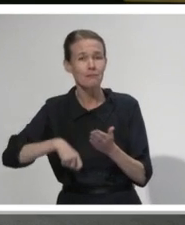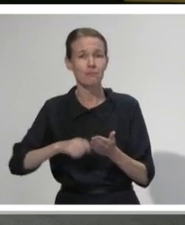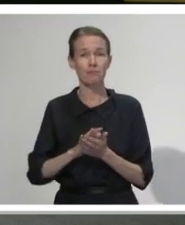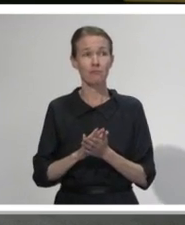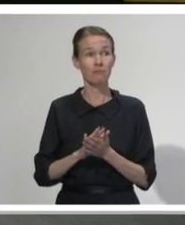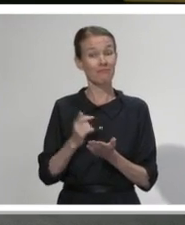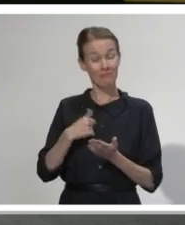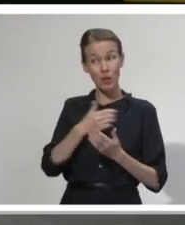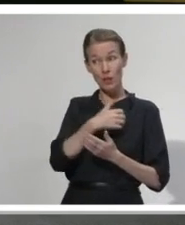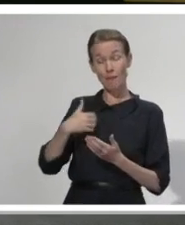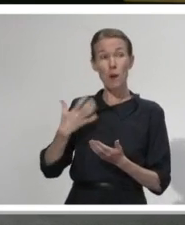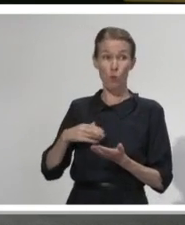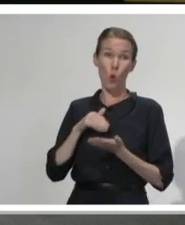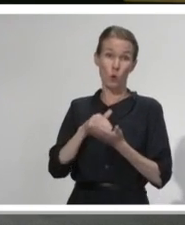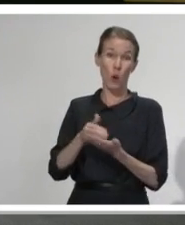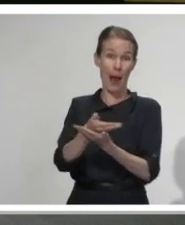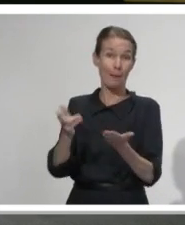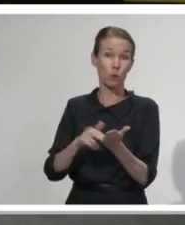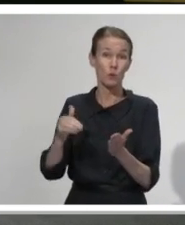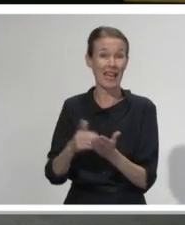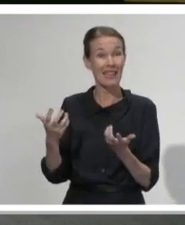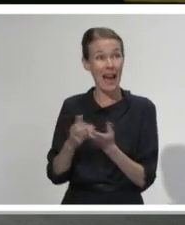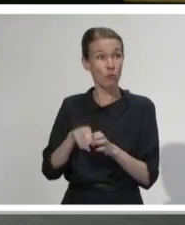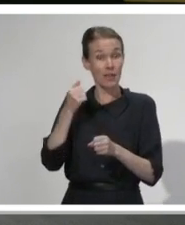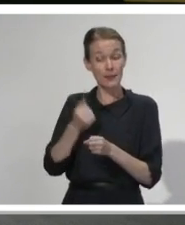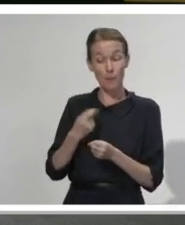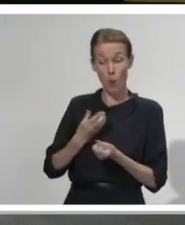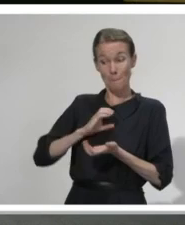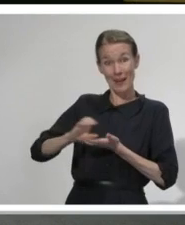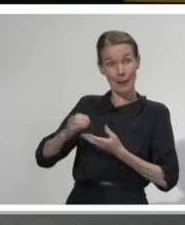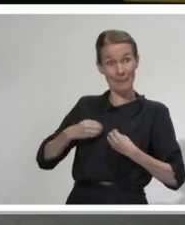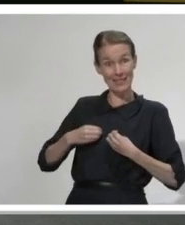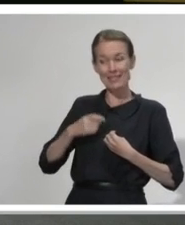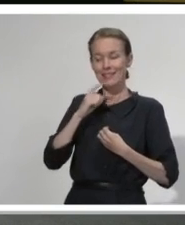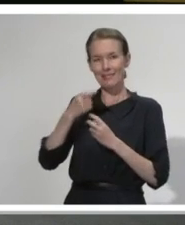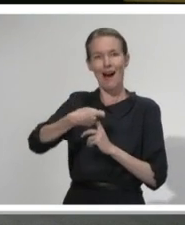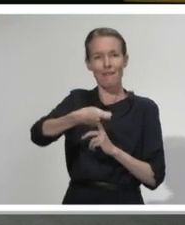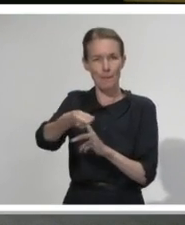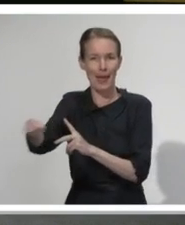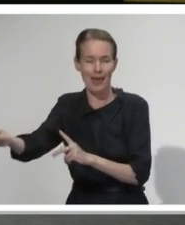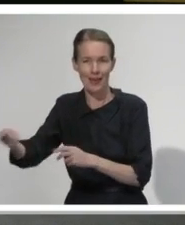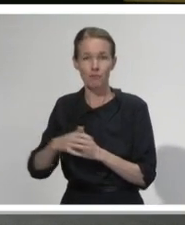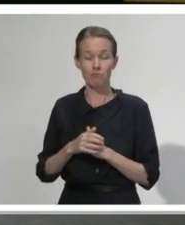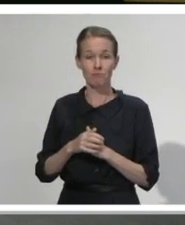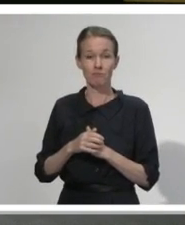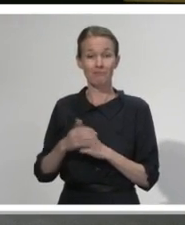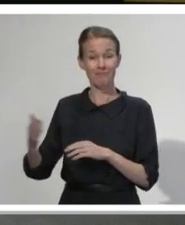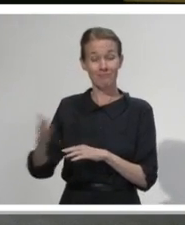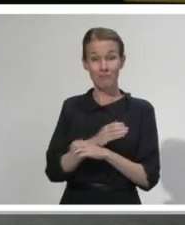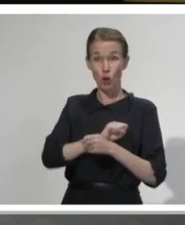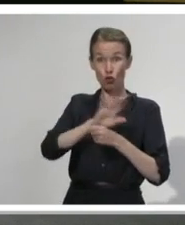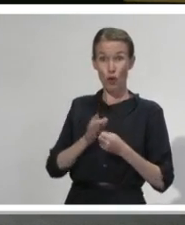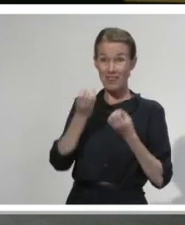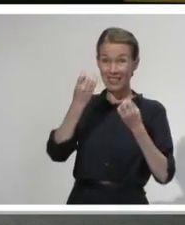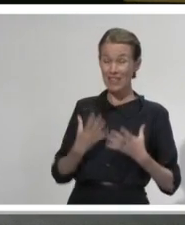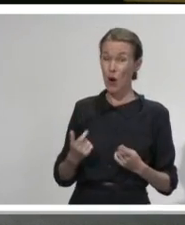subsidy scheme has done a great job of that. But we've been very clear from the start, the impact of this crisis will be more